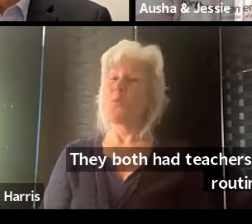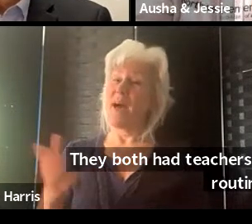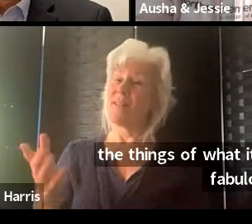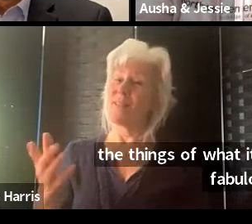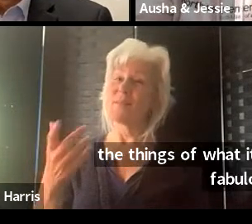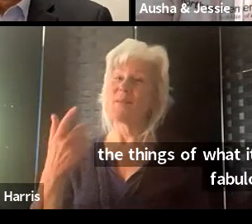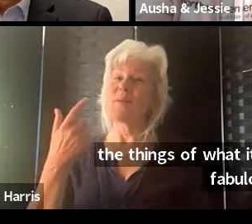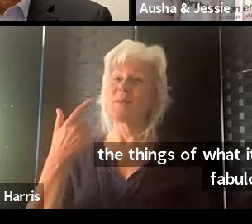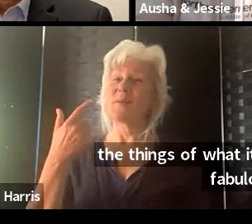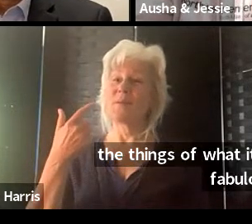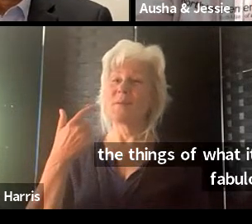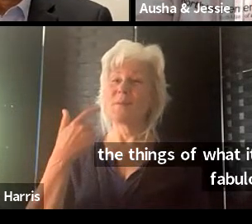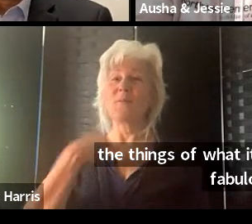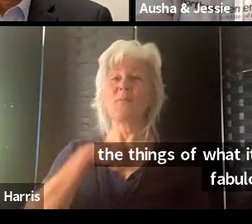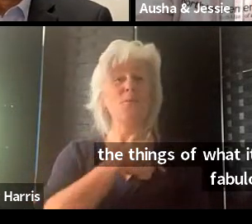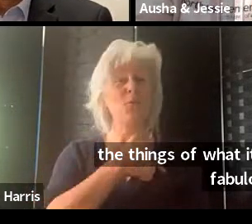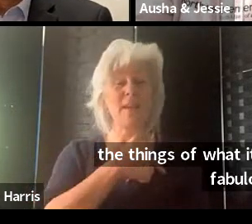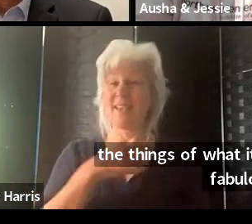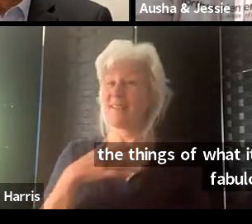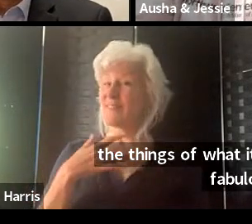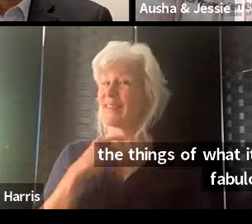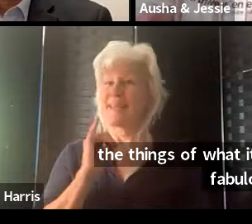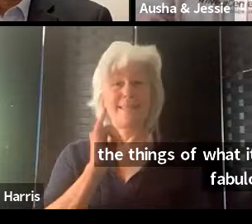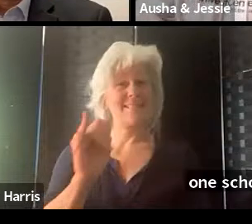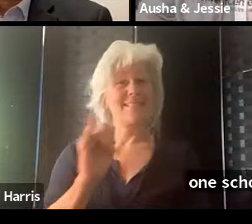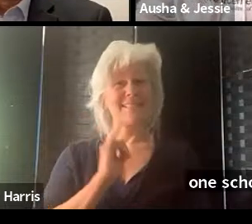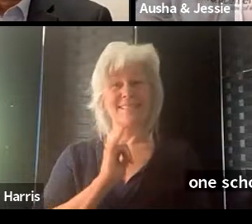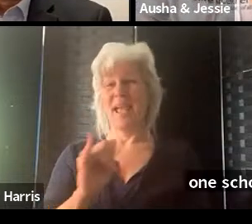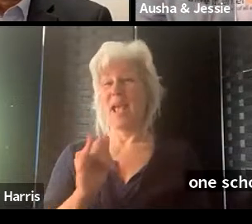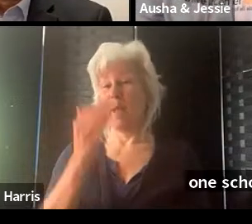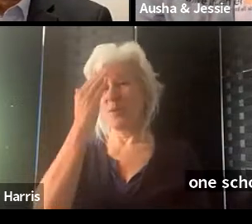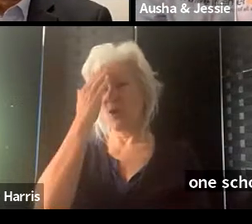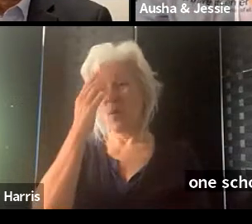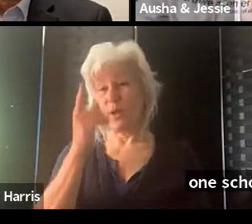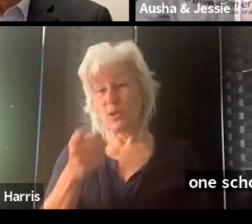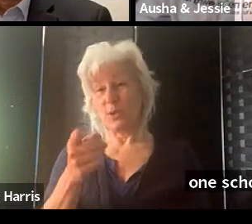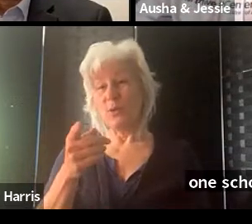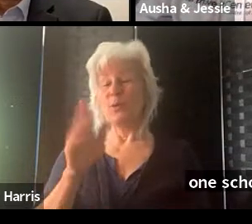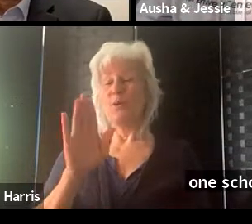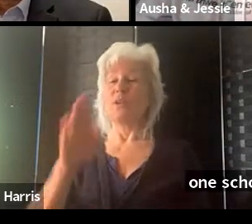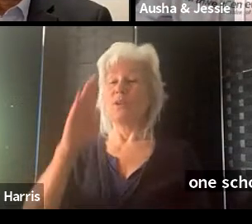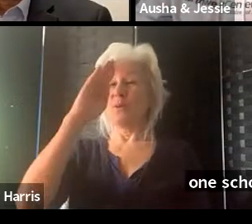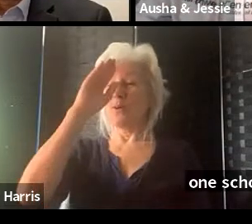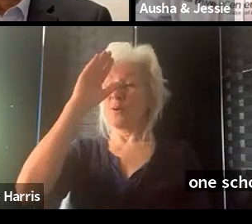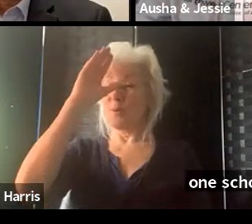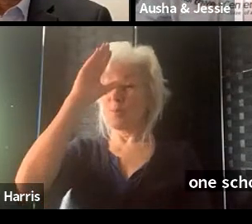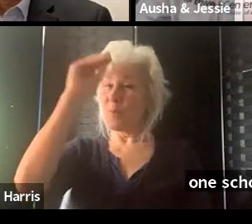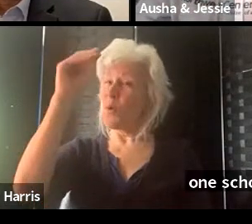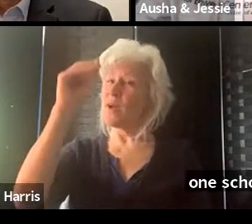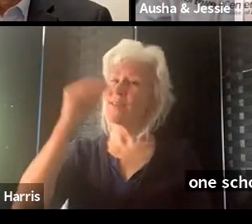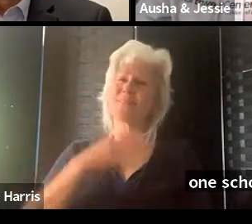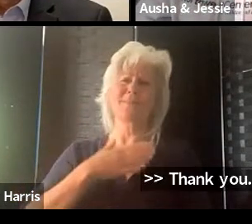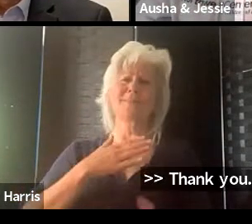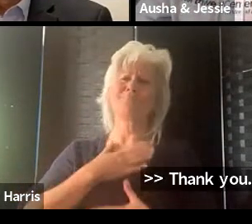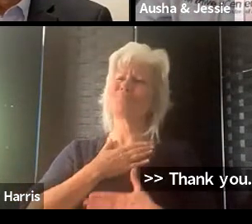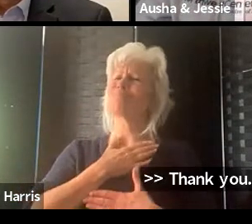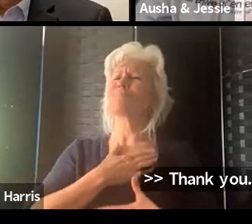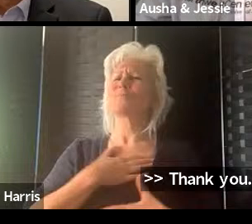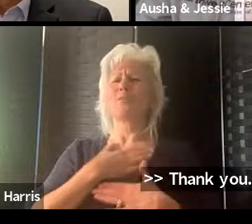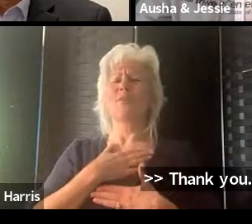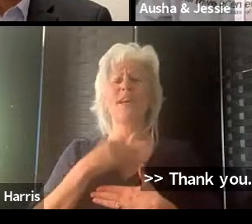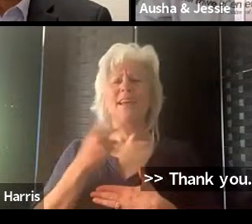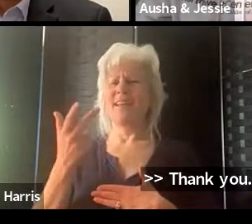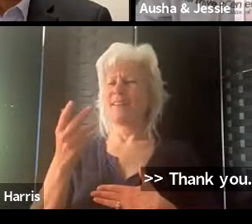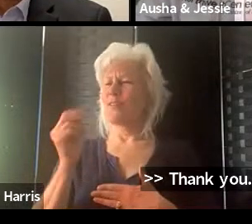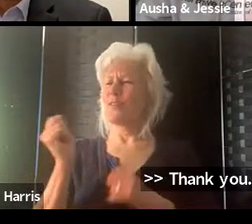absolutely reciprocate knowing you and your boys personally. It was such a joy to have all of you.